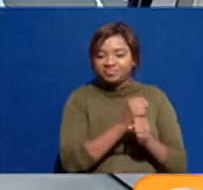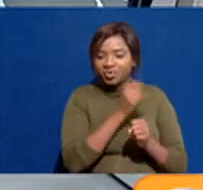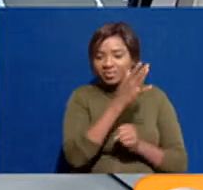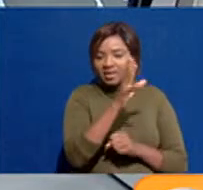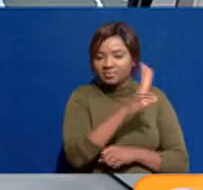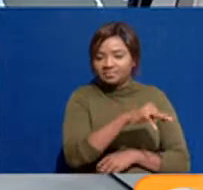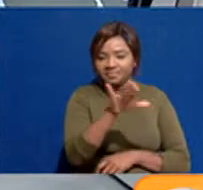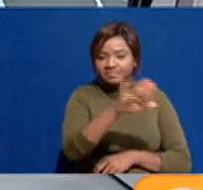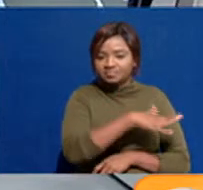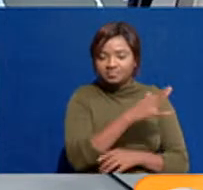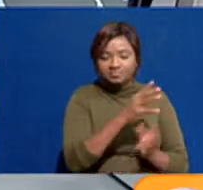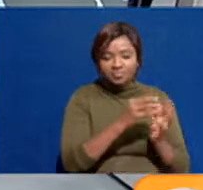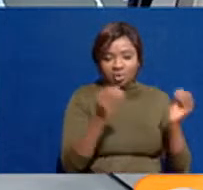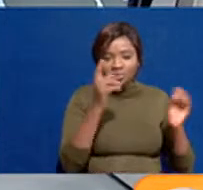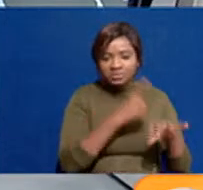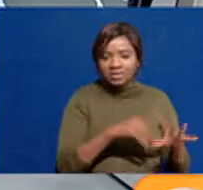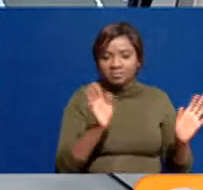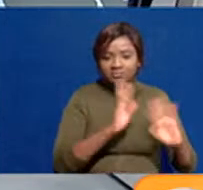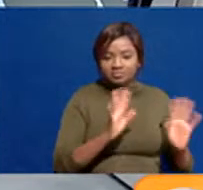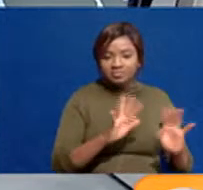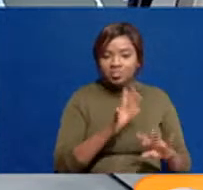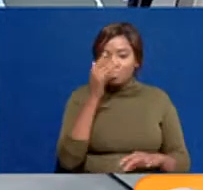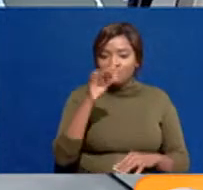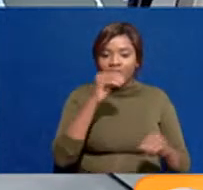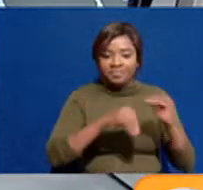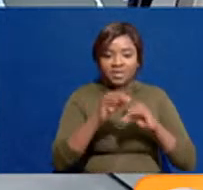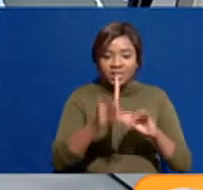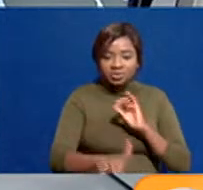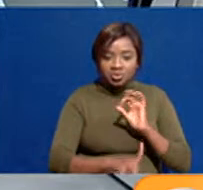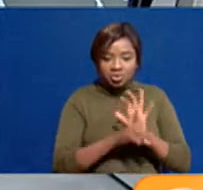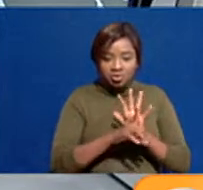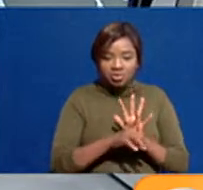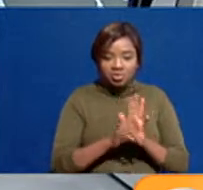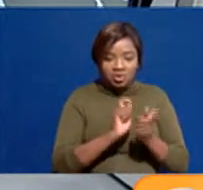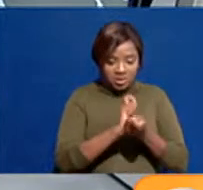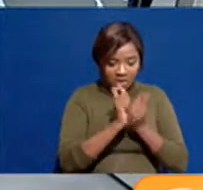elections laws were amended and rushed within a day.